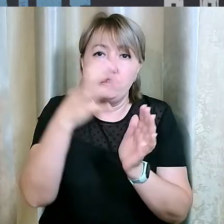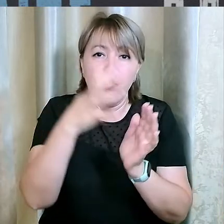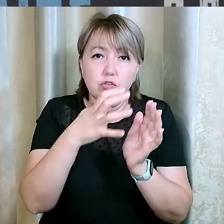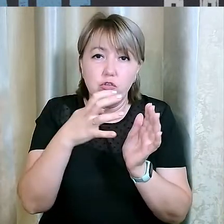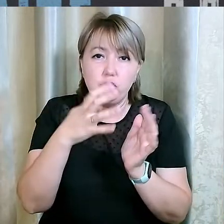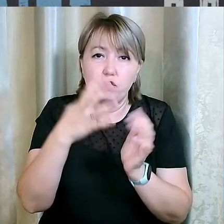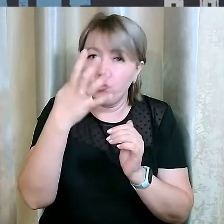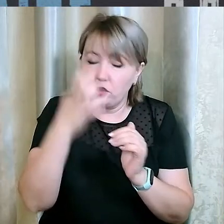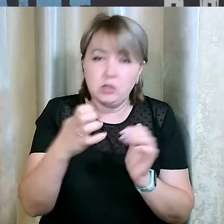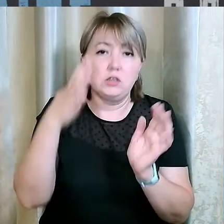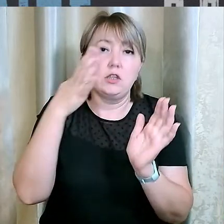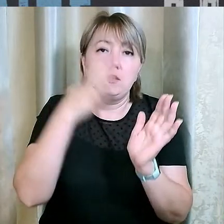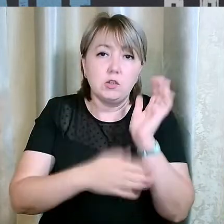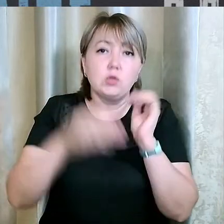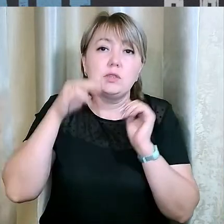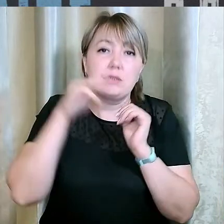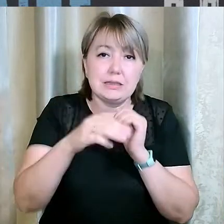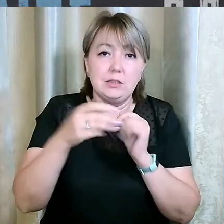have collected